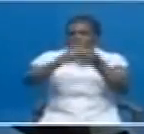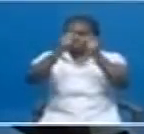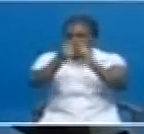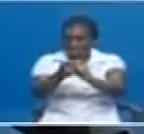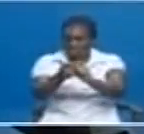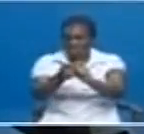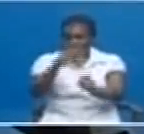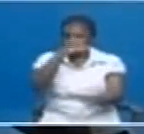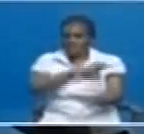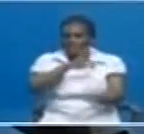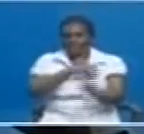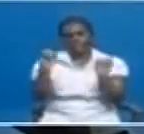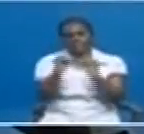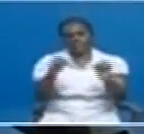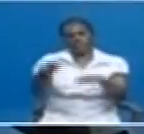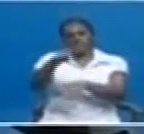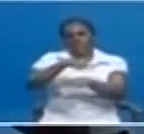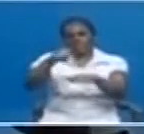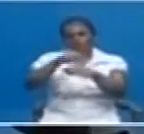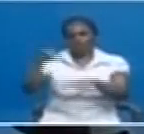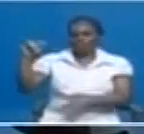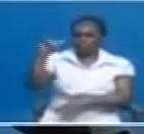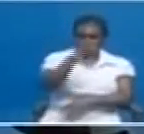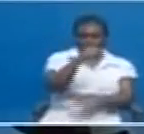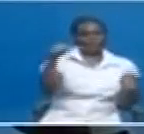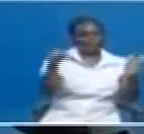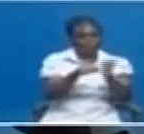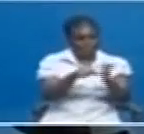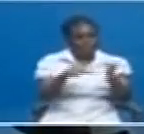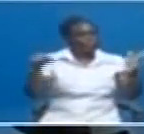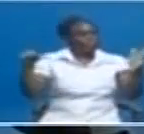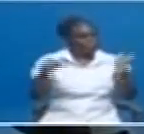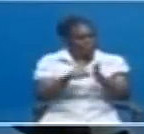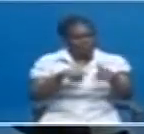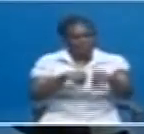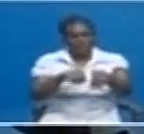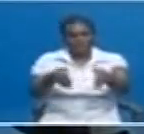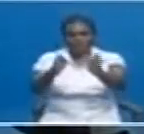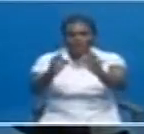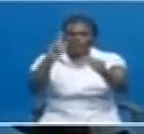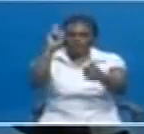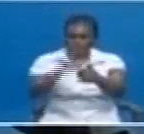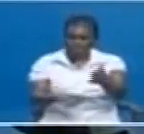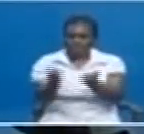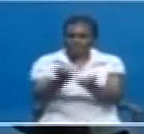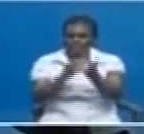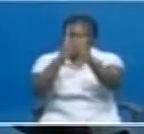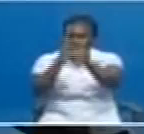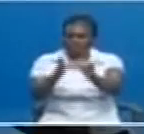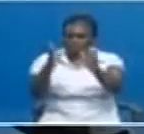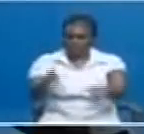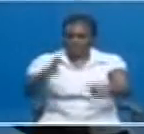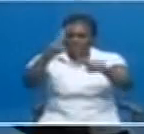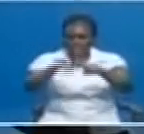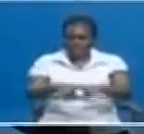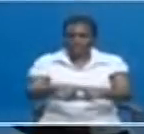into returns and left the national carrier bleeding. So what is the way forward? KTN's business reporter sat down